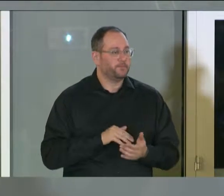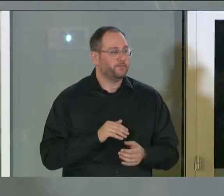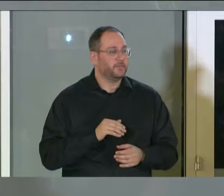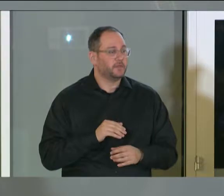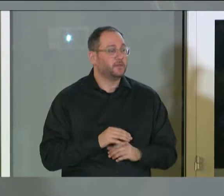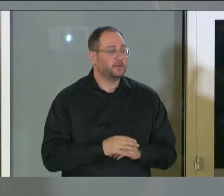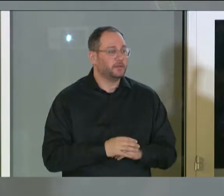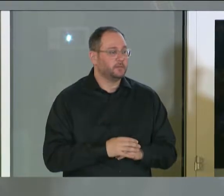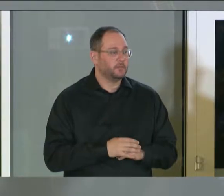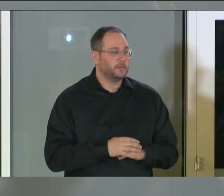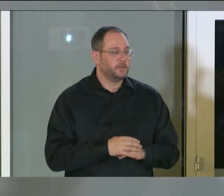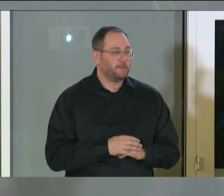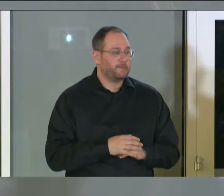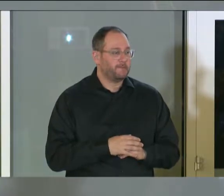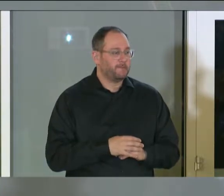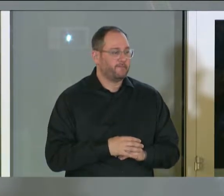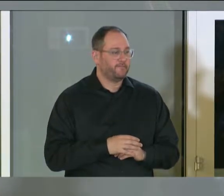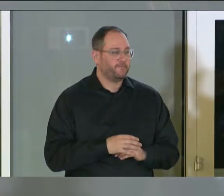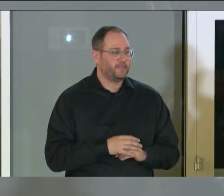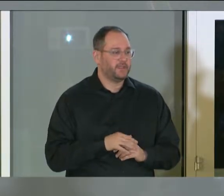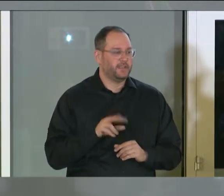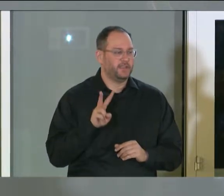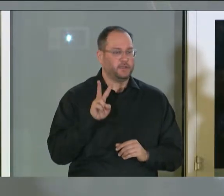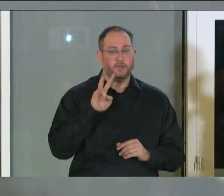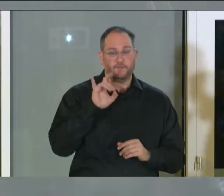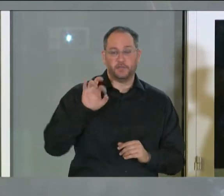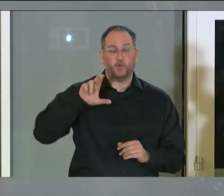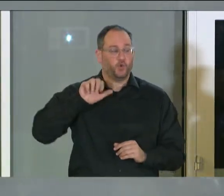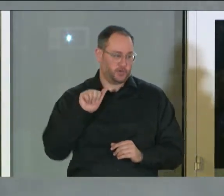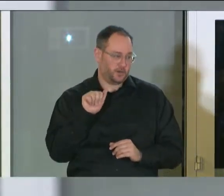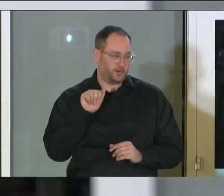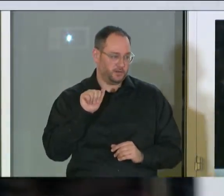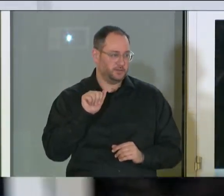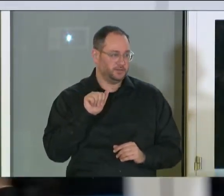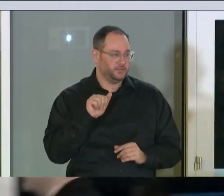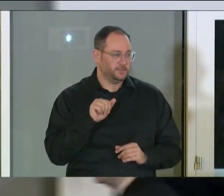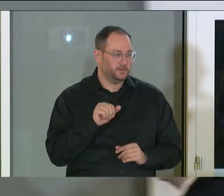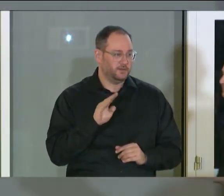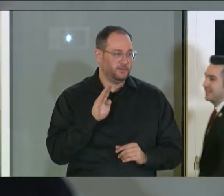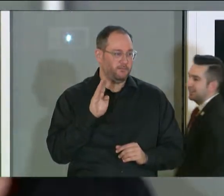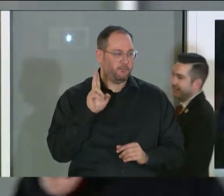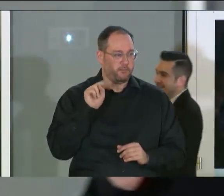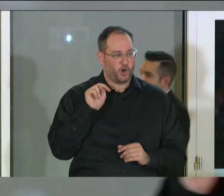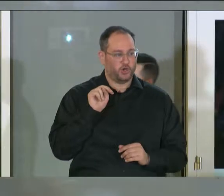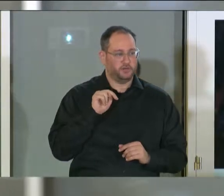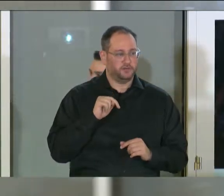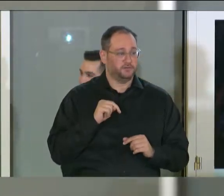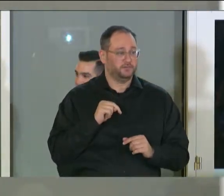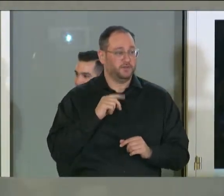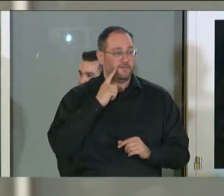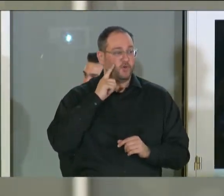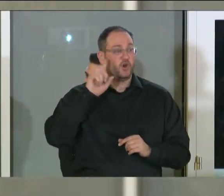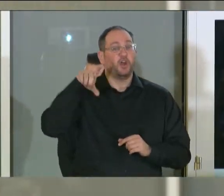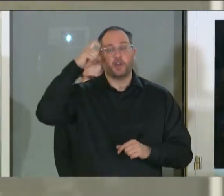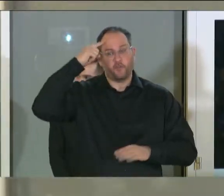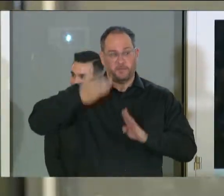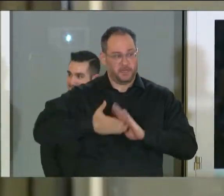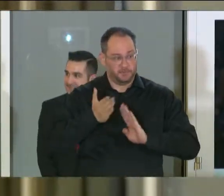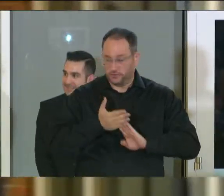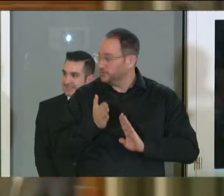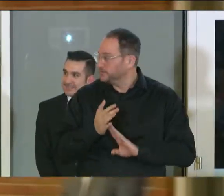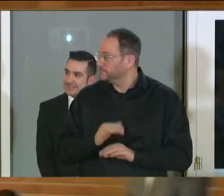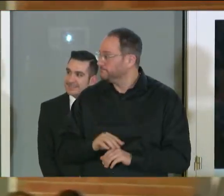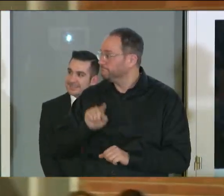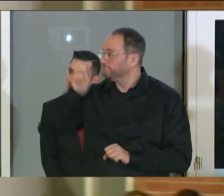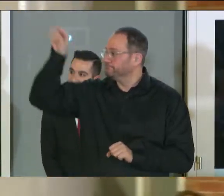bit about government operations and the investments there. So, Victoria? Great, thank you, Tomas. So I have one of the jobs to